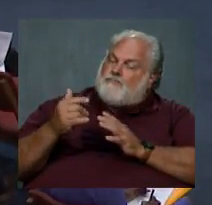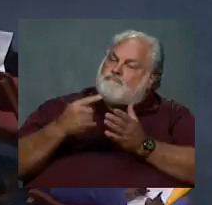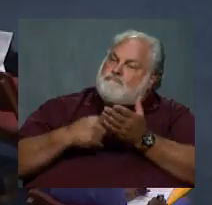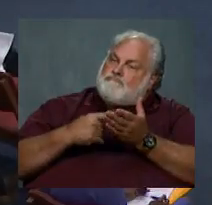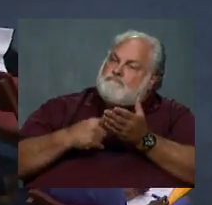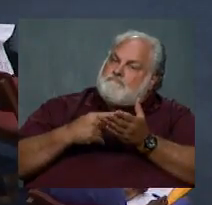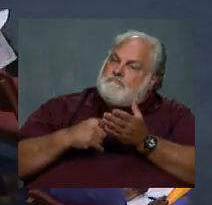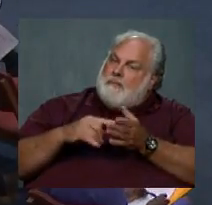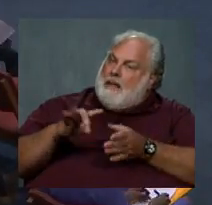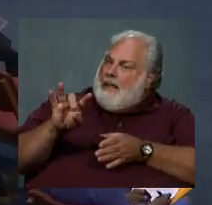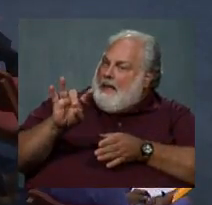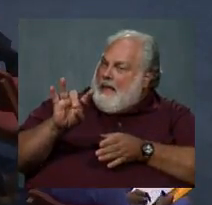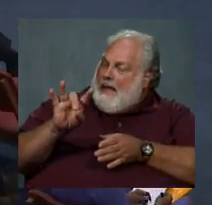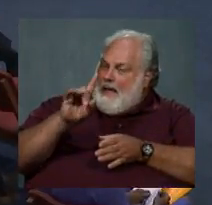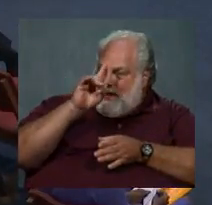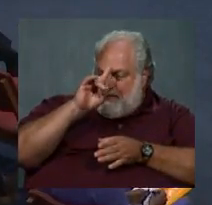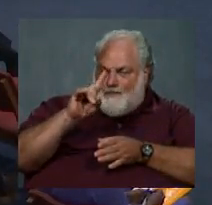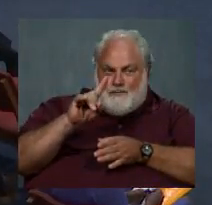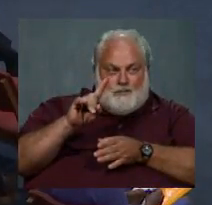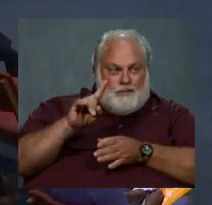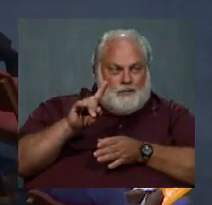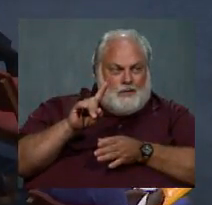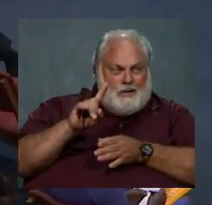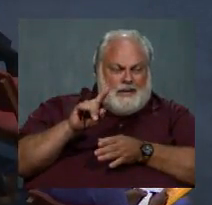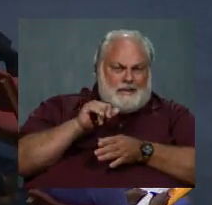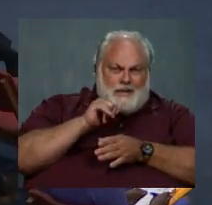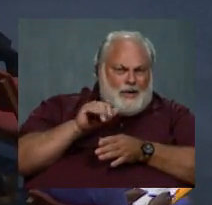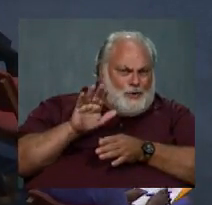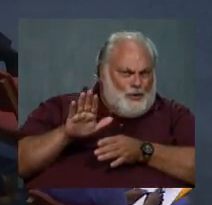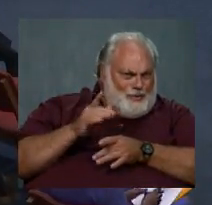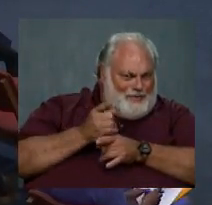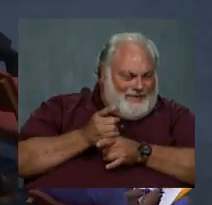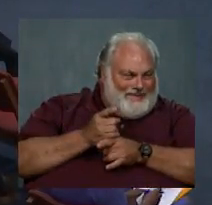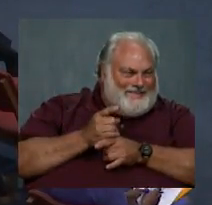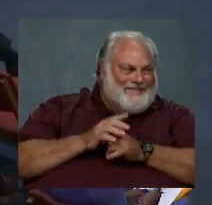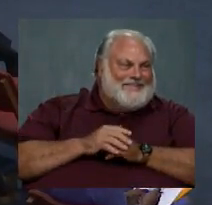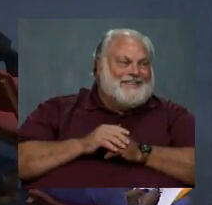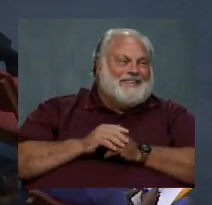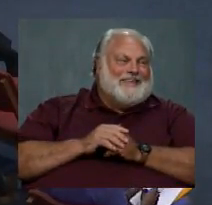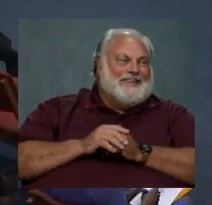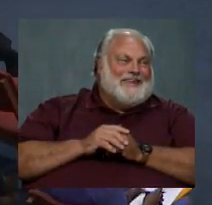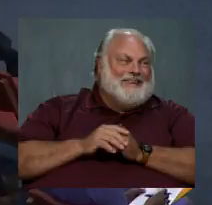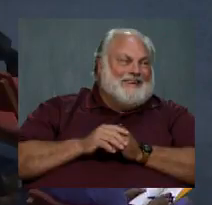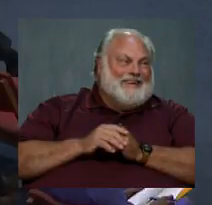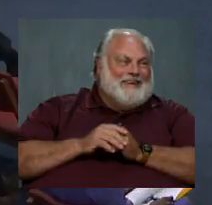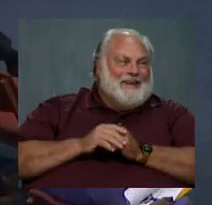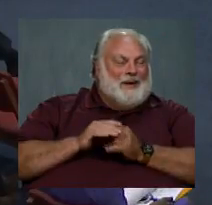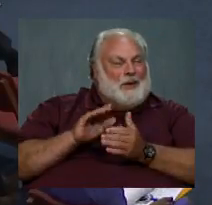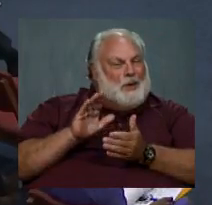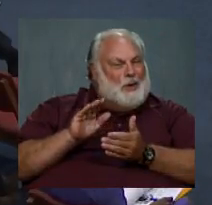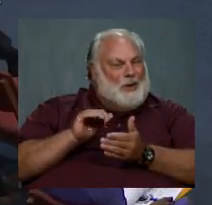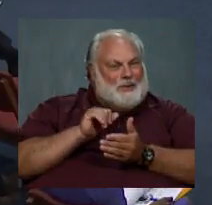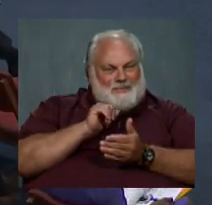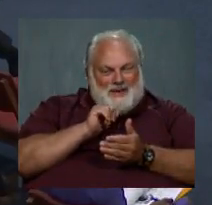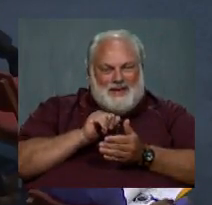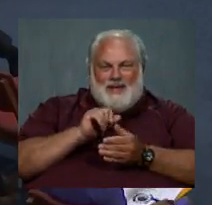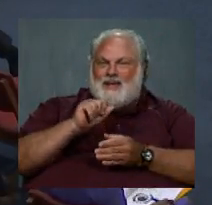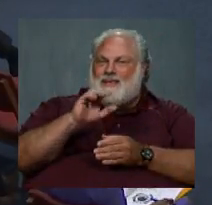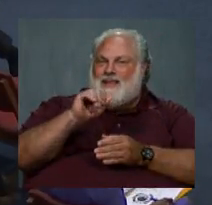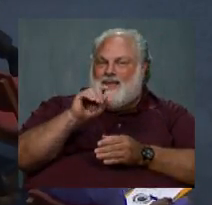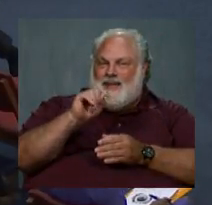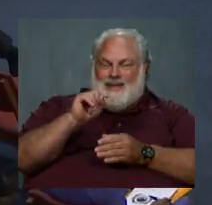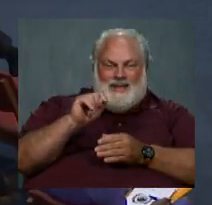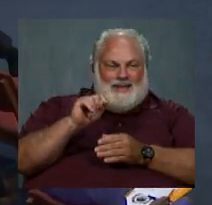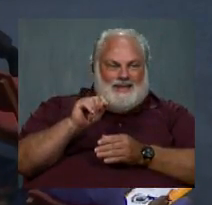8 for, well, I guess that's not yours, actually, is it? I hope not. No, that's not yours. Scott, if you